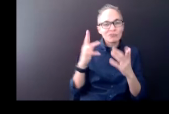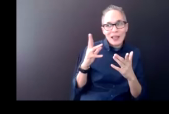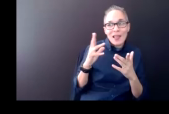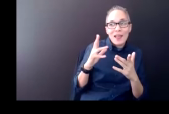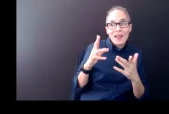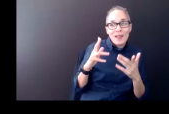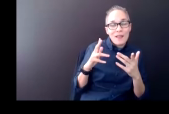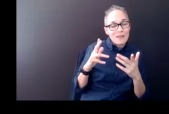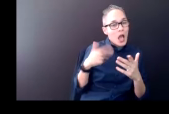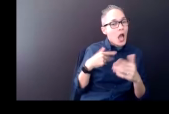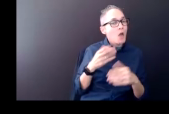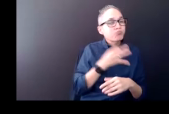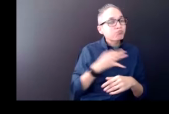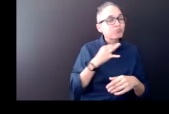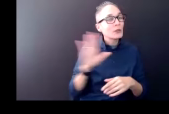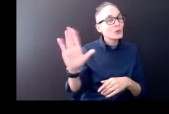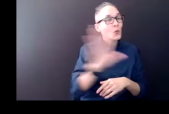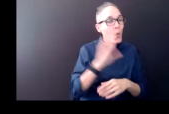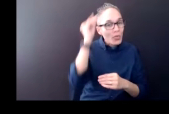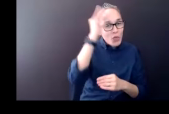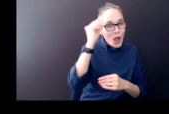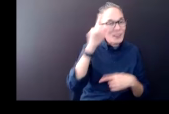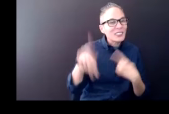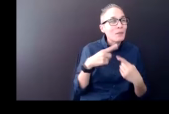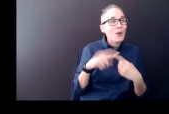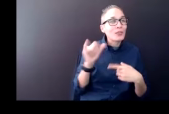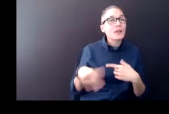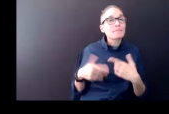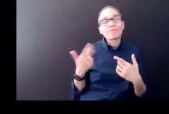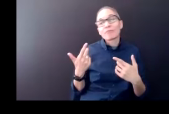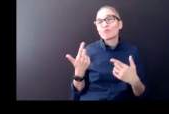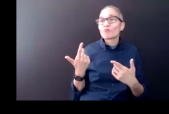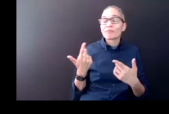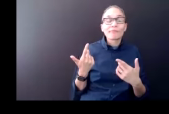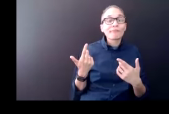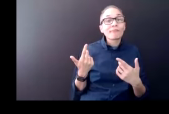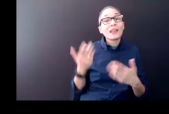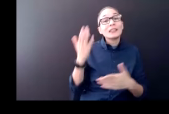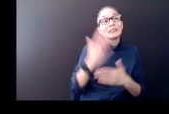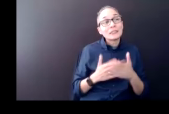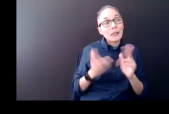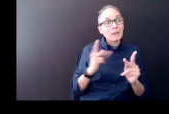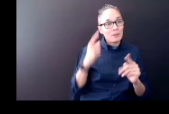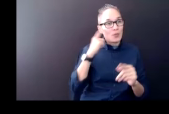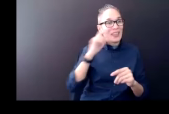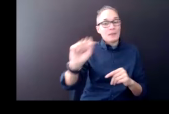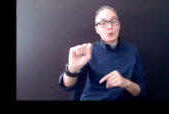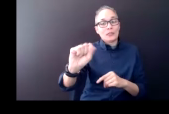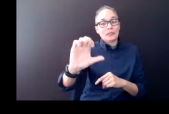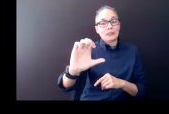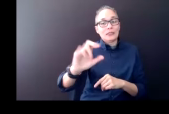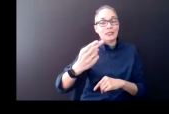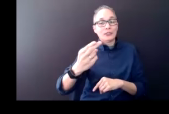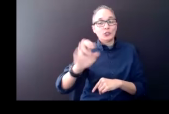kind of like hear your thoughts on that. And there's a lot of different frameworks, like the schema theory is a big thing